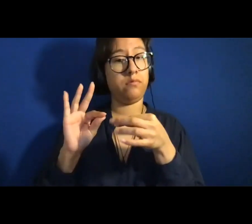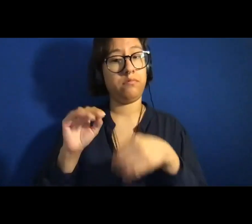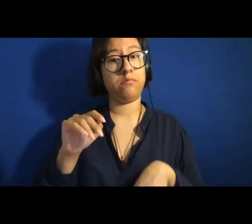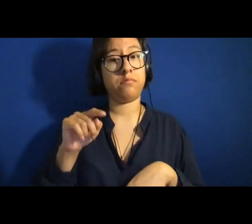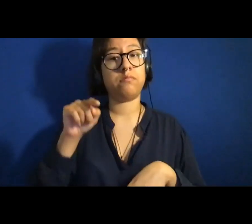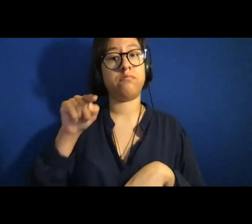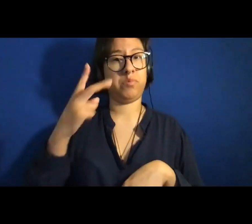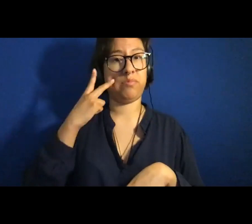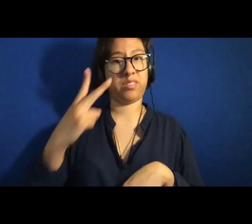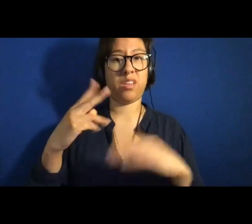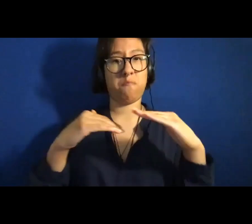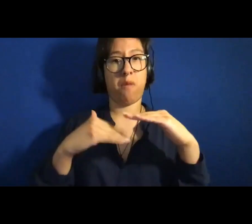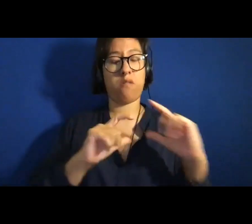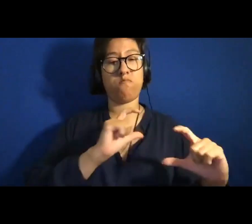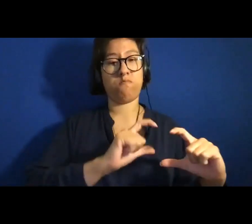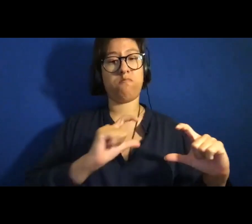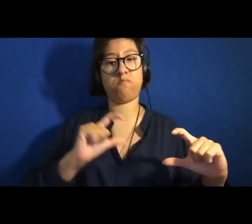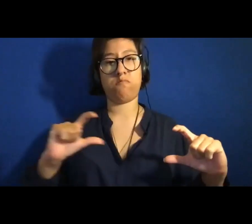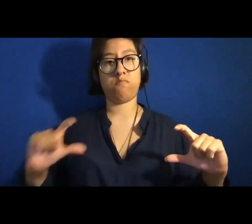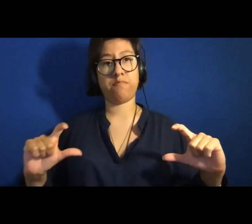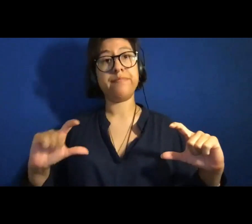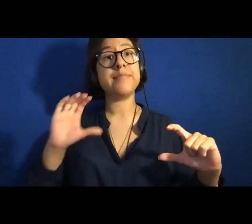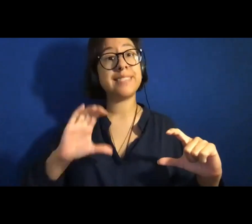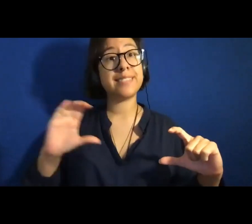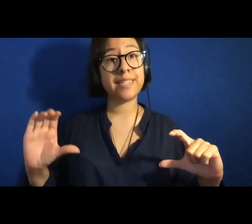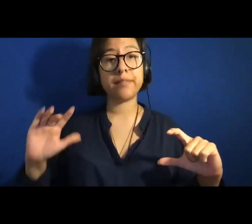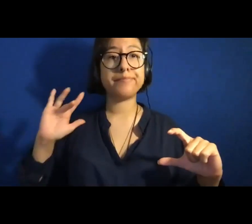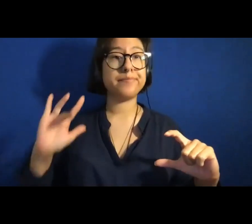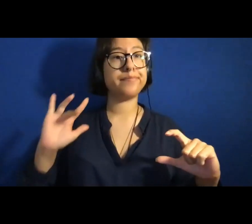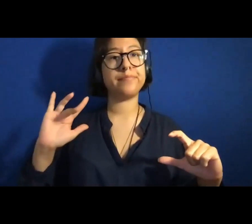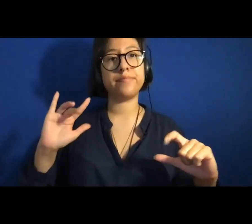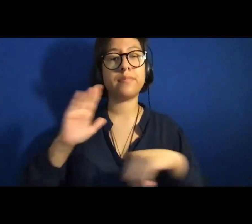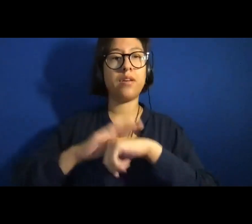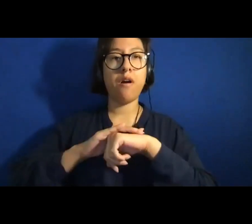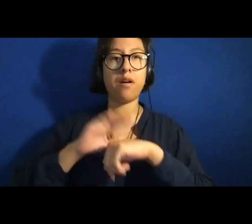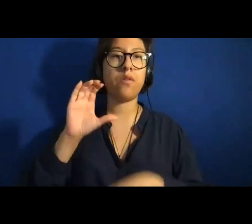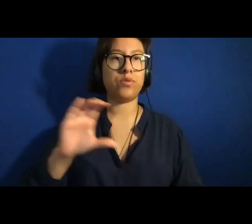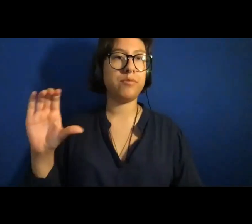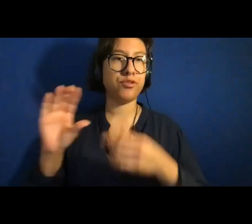there should be a button on the bottom of your screen. You should have an option to turn on closed captioning.